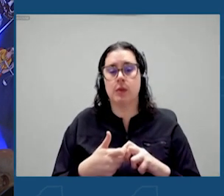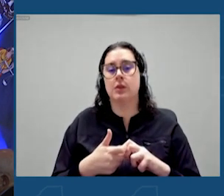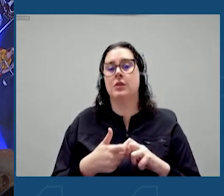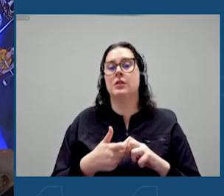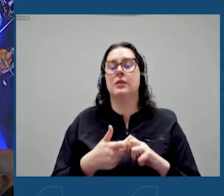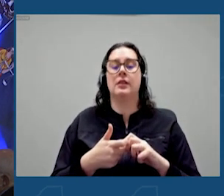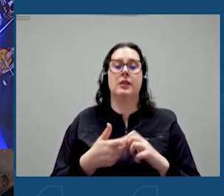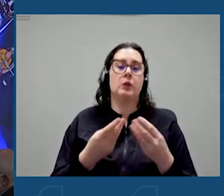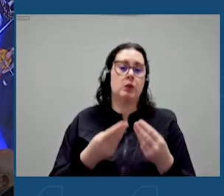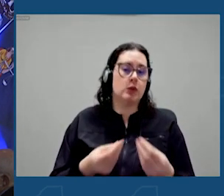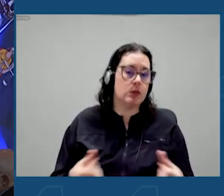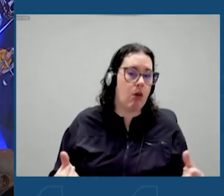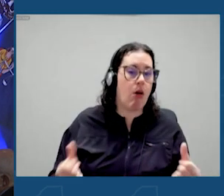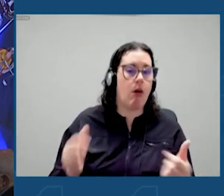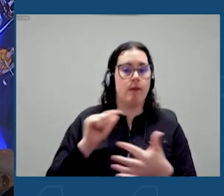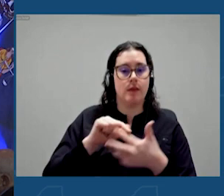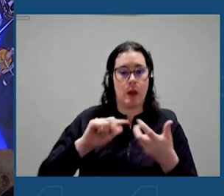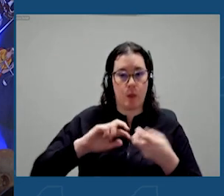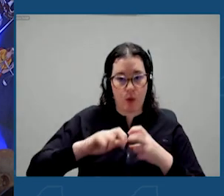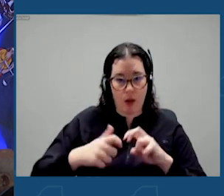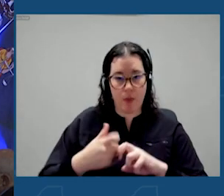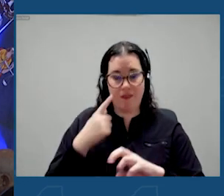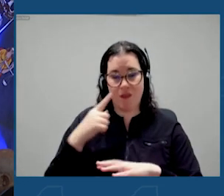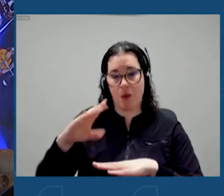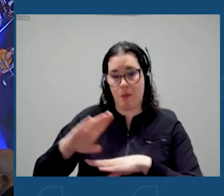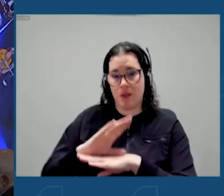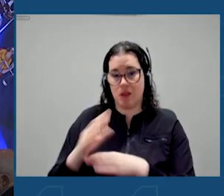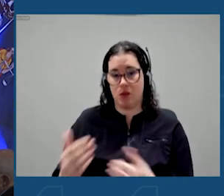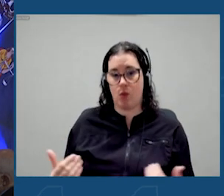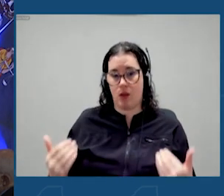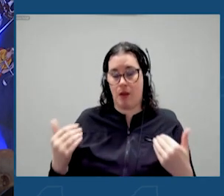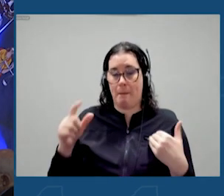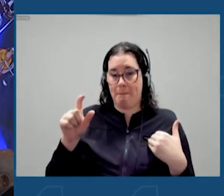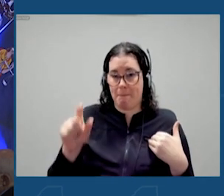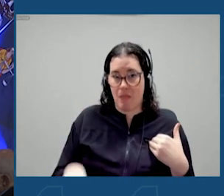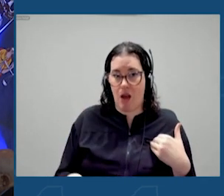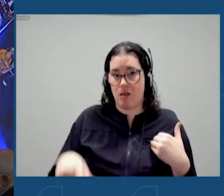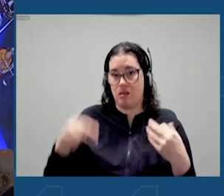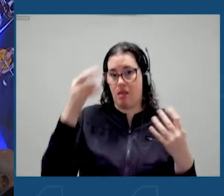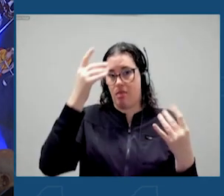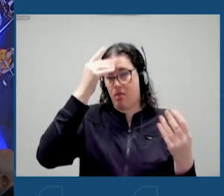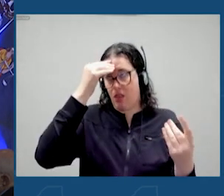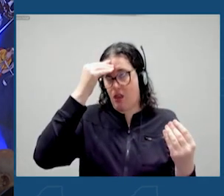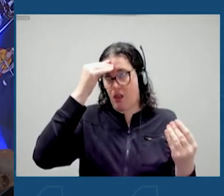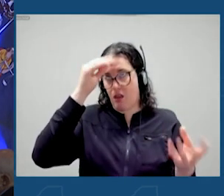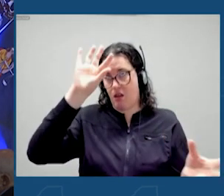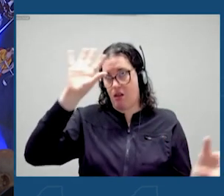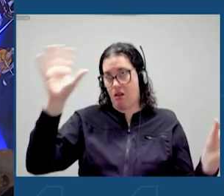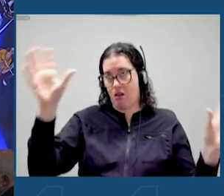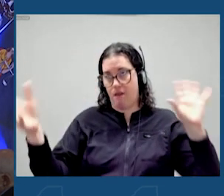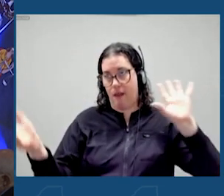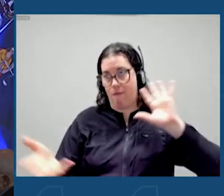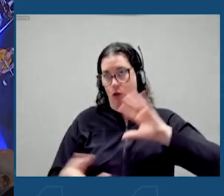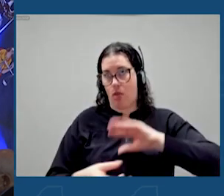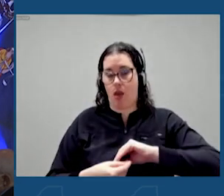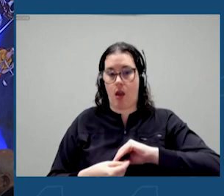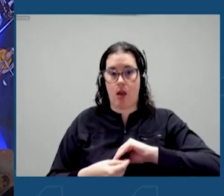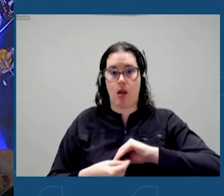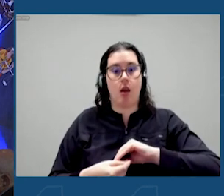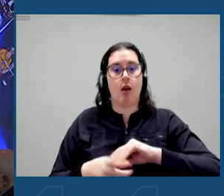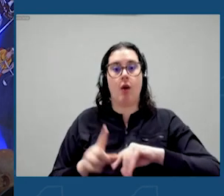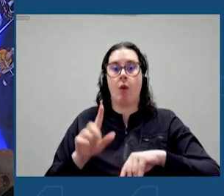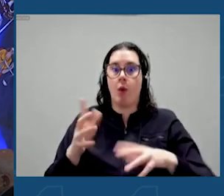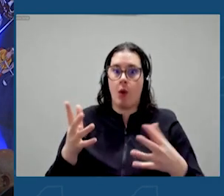problems that exist in the businesses, we have to think comprehensively. We want to give people the